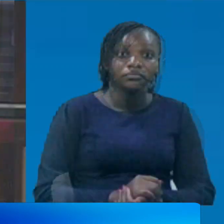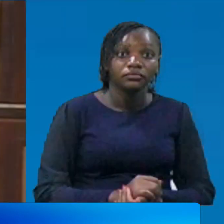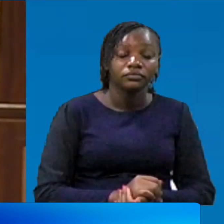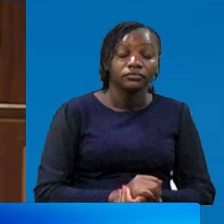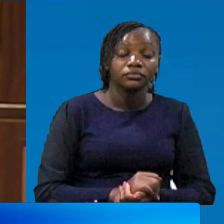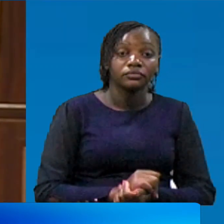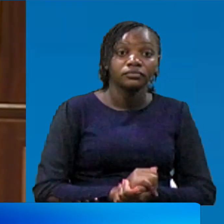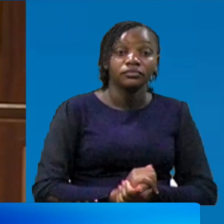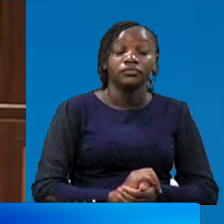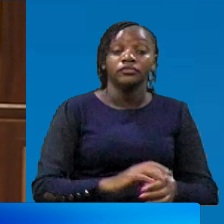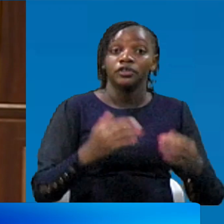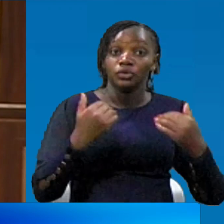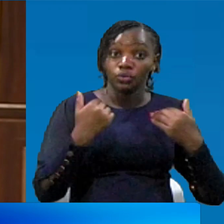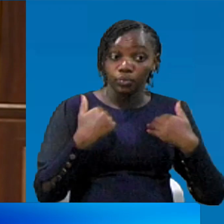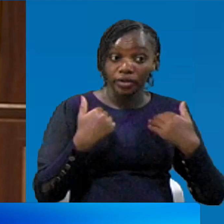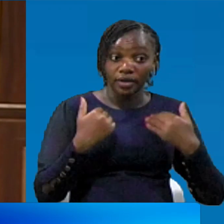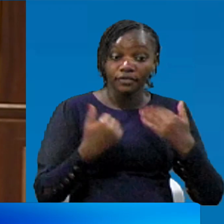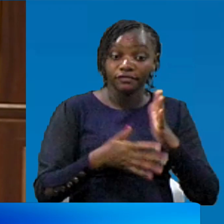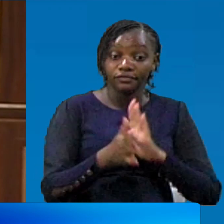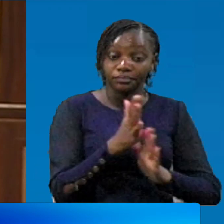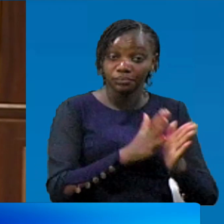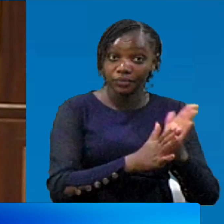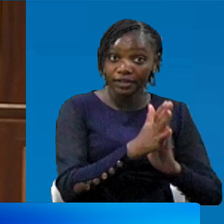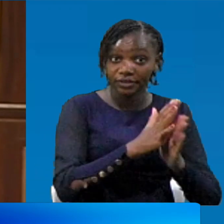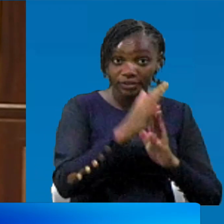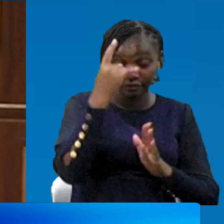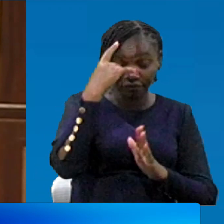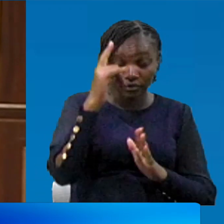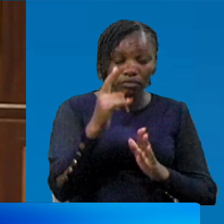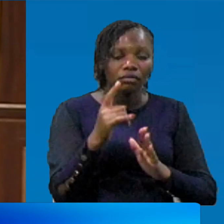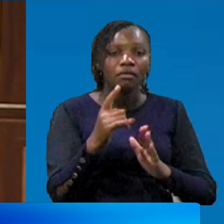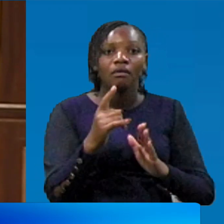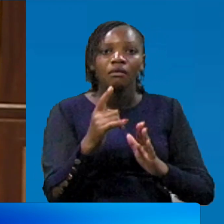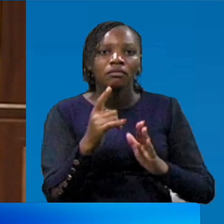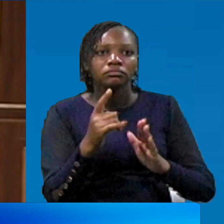We also have set in place a joint terrorism task force.